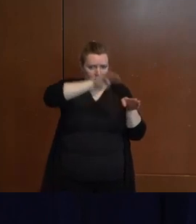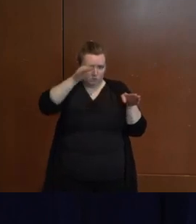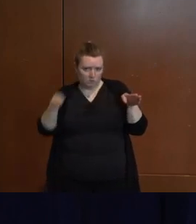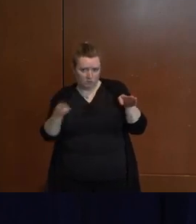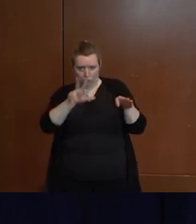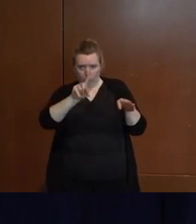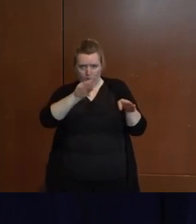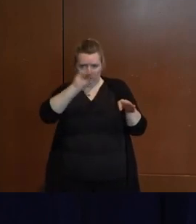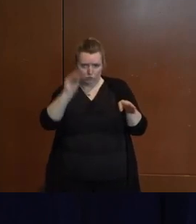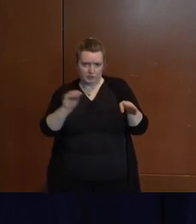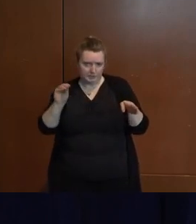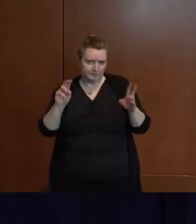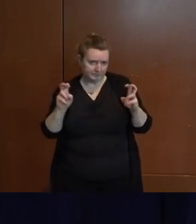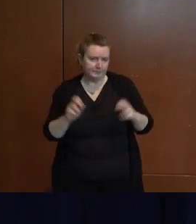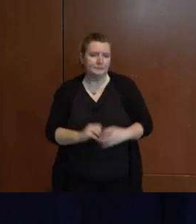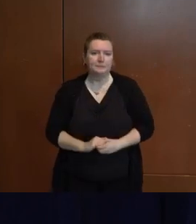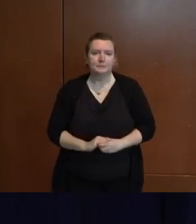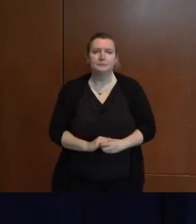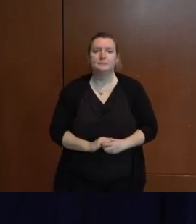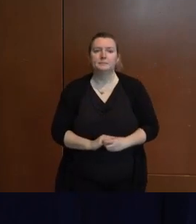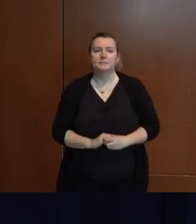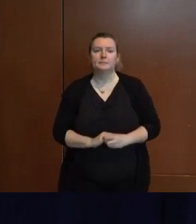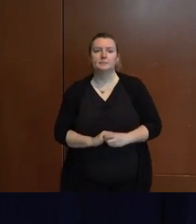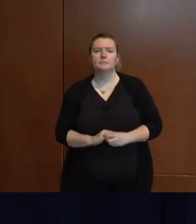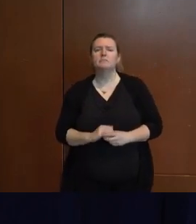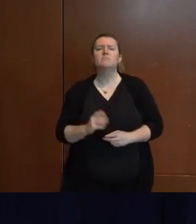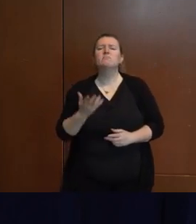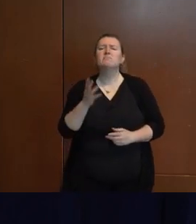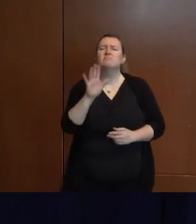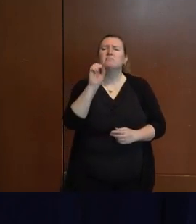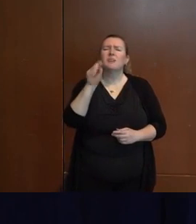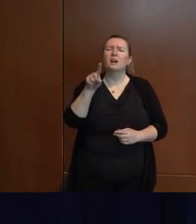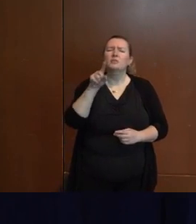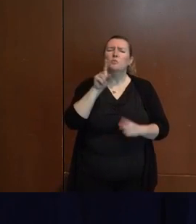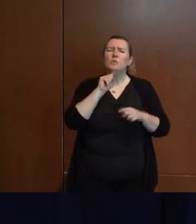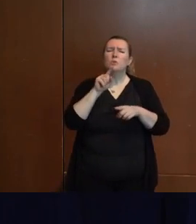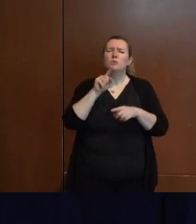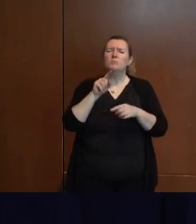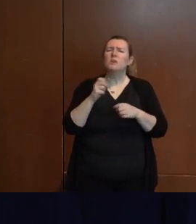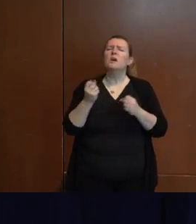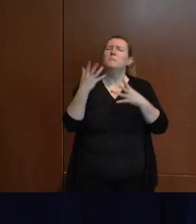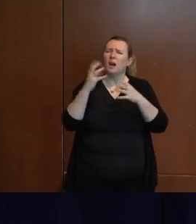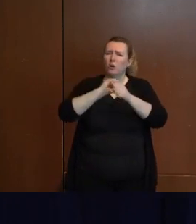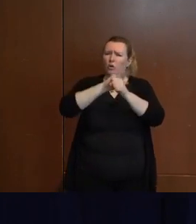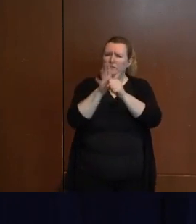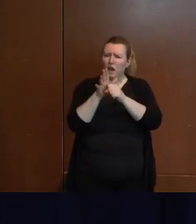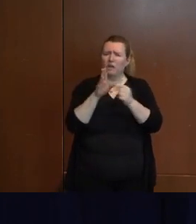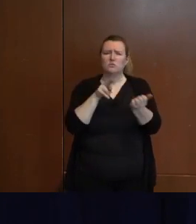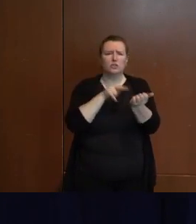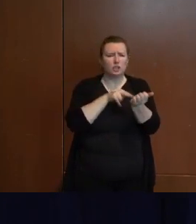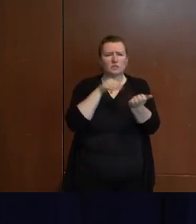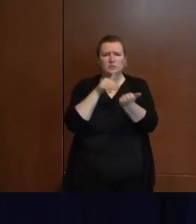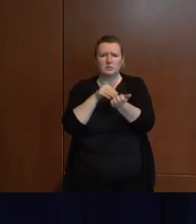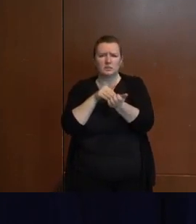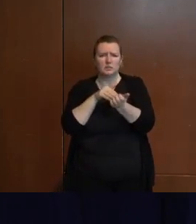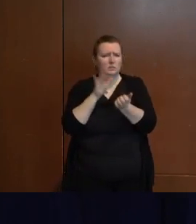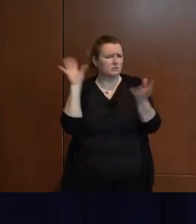keep them at the Department of Health. So workforce is dedicated to each